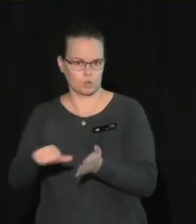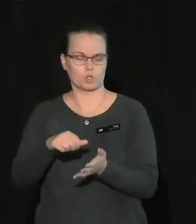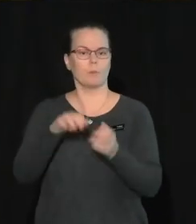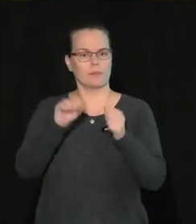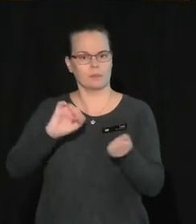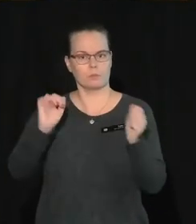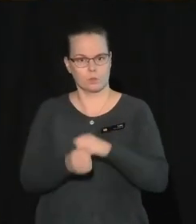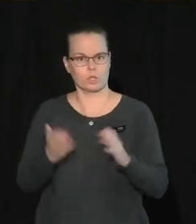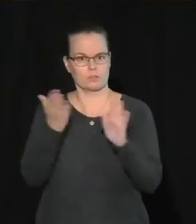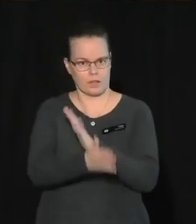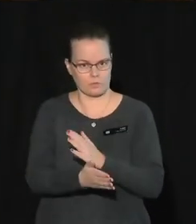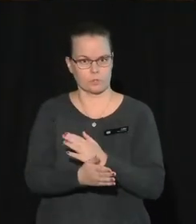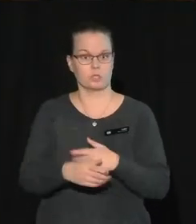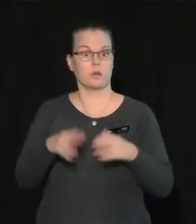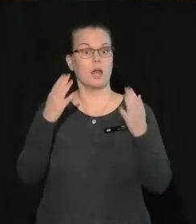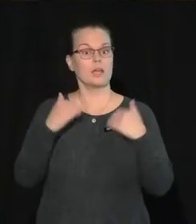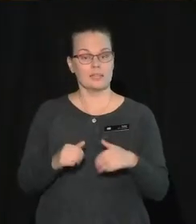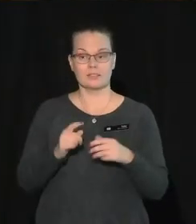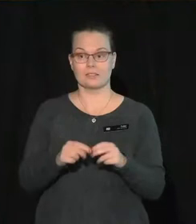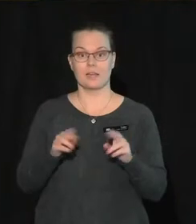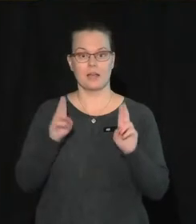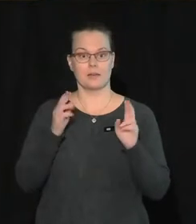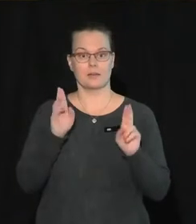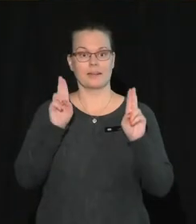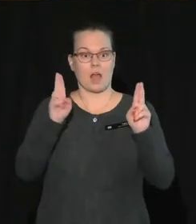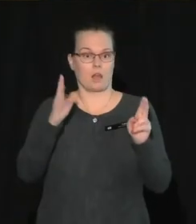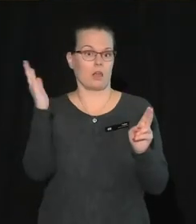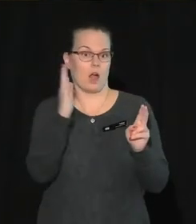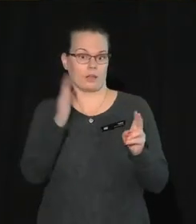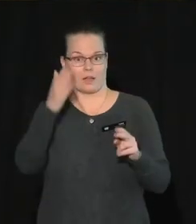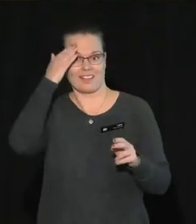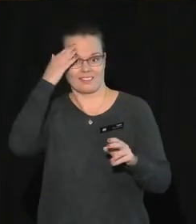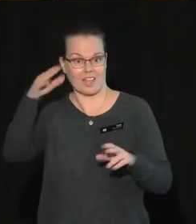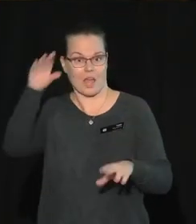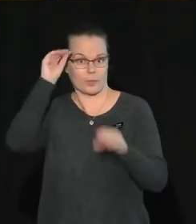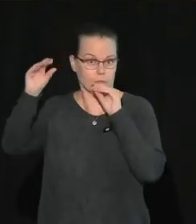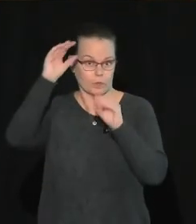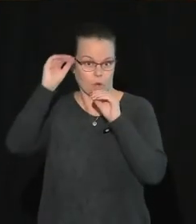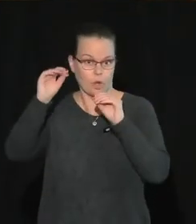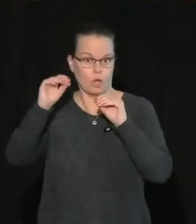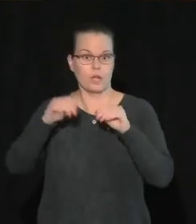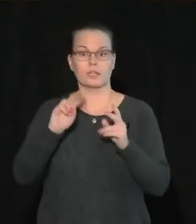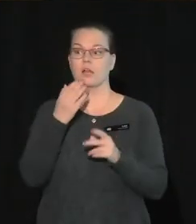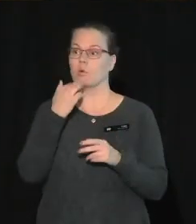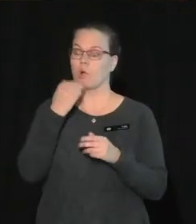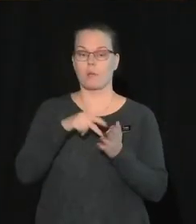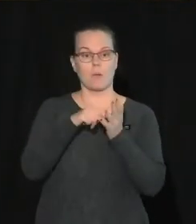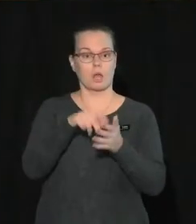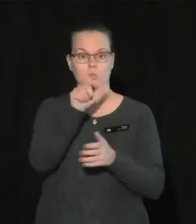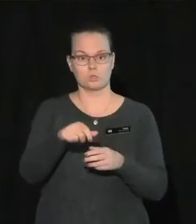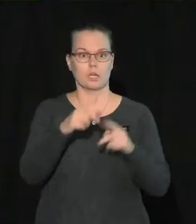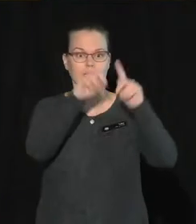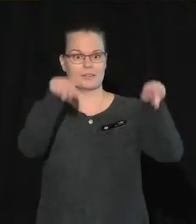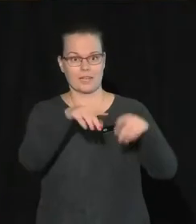and information, including real-time information, when people are traveling, would have to be provided in accessible format,